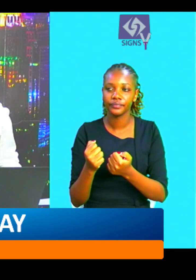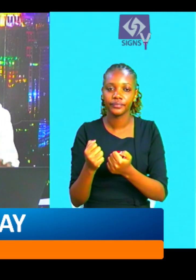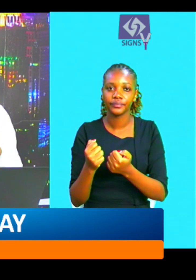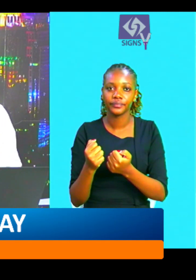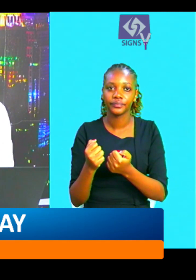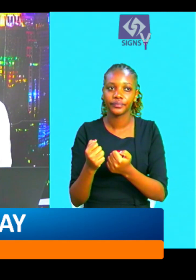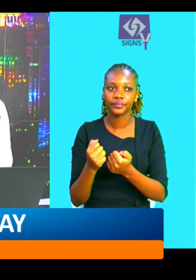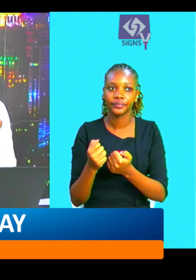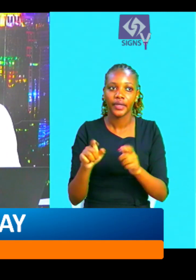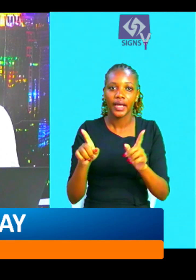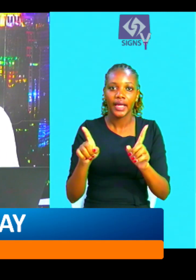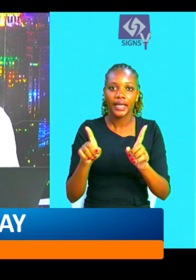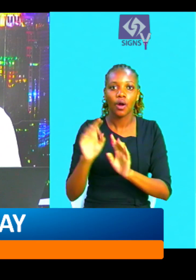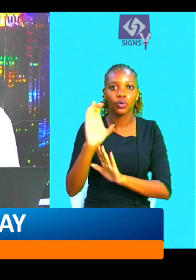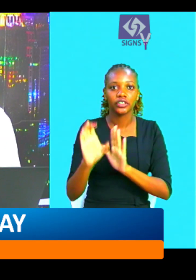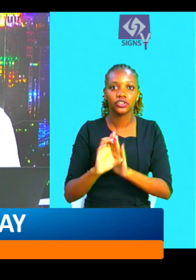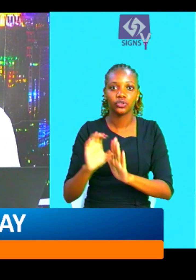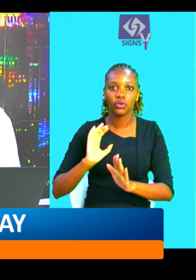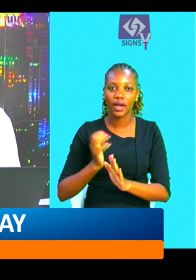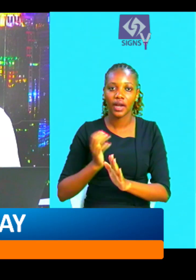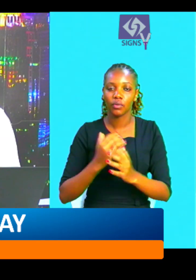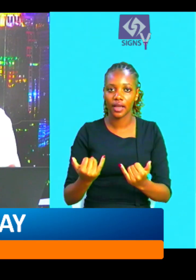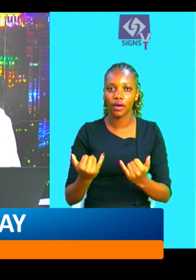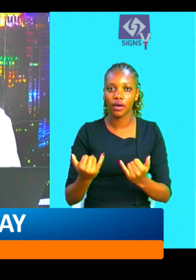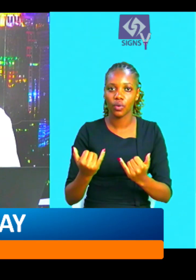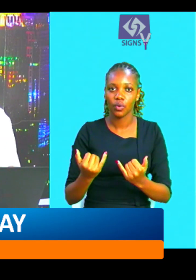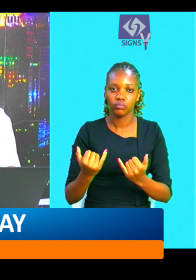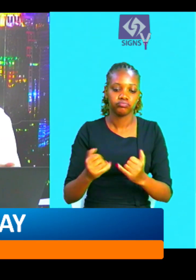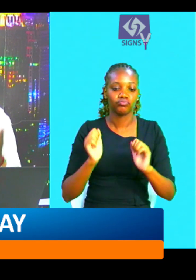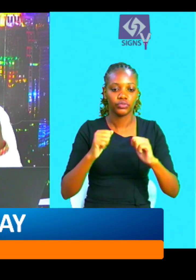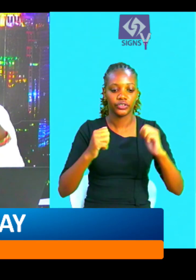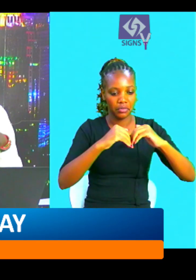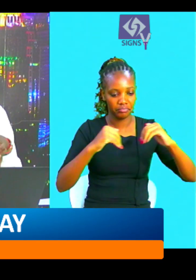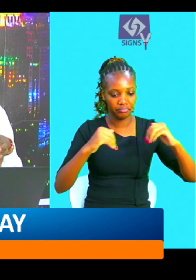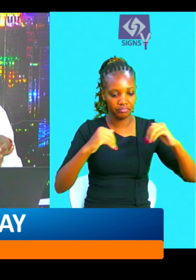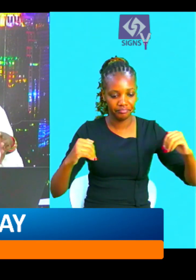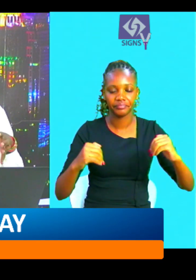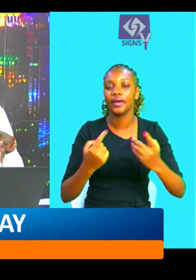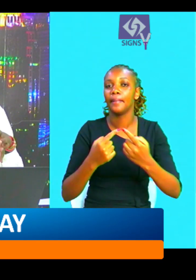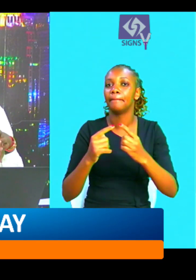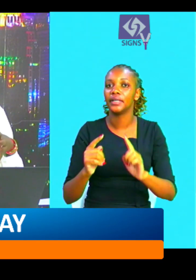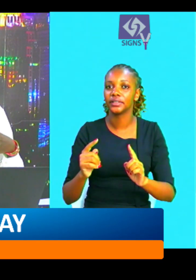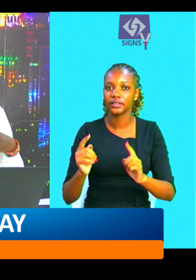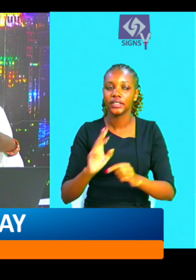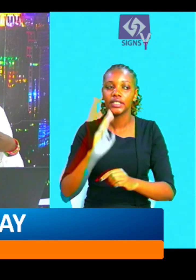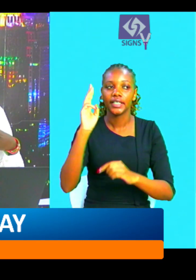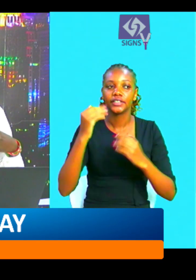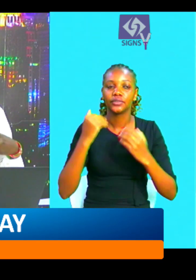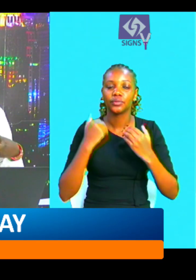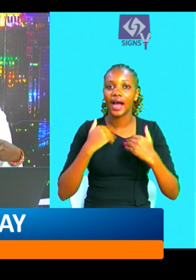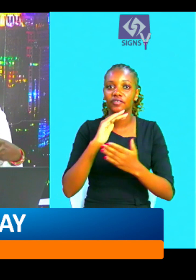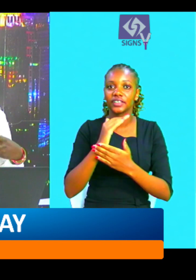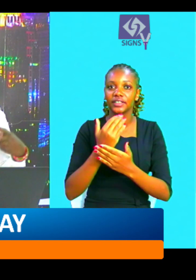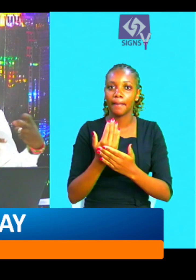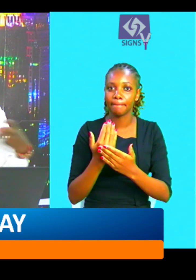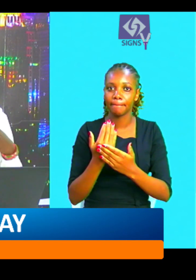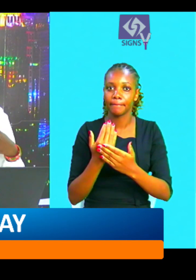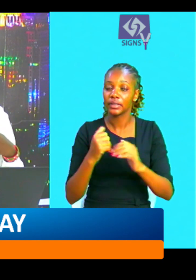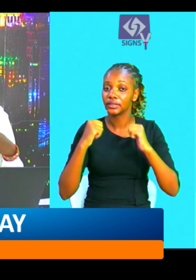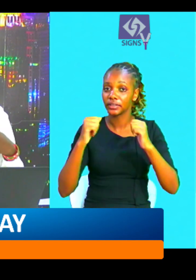the cabinet list? And what would happen to the stability of the government, and particularly in Kenya